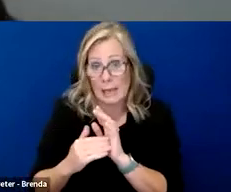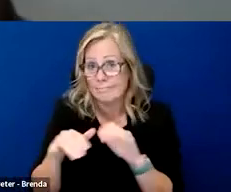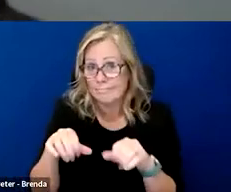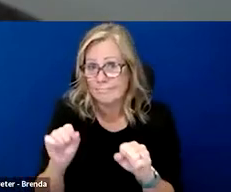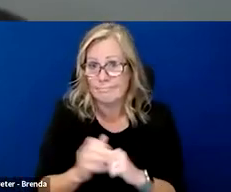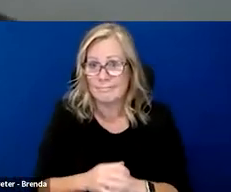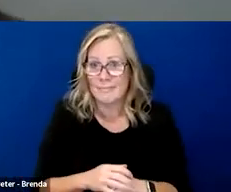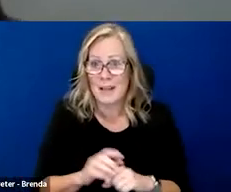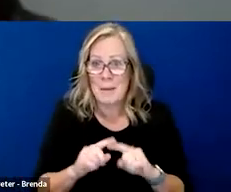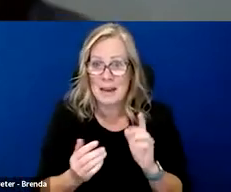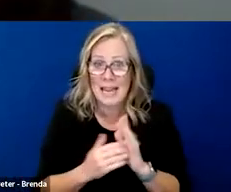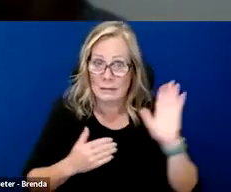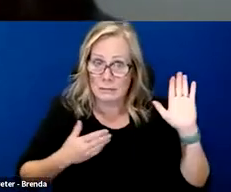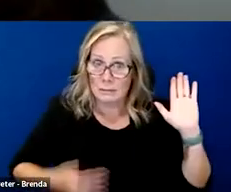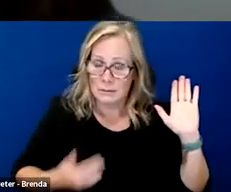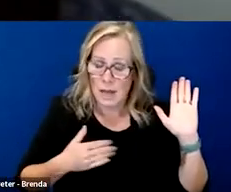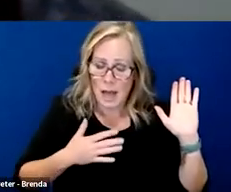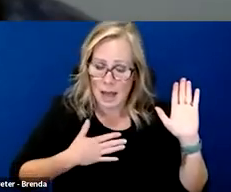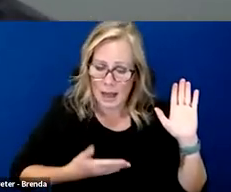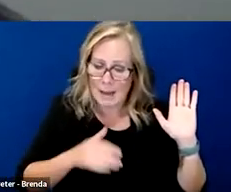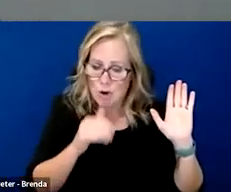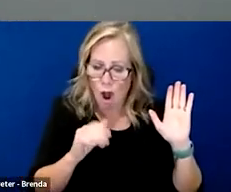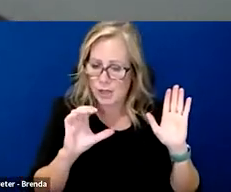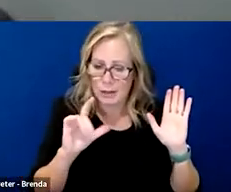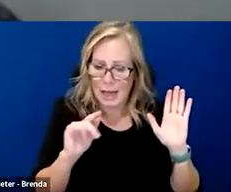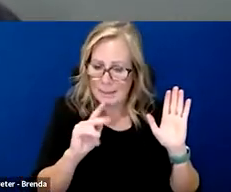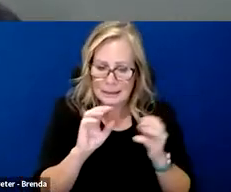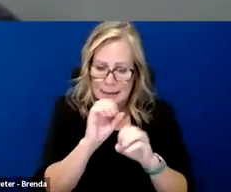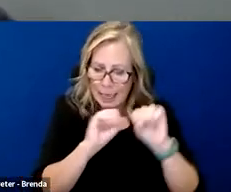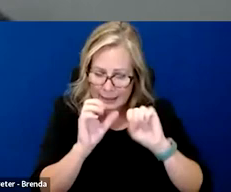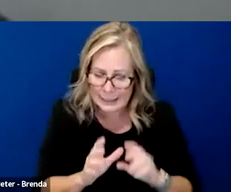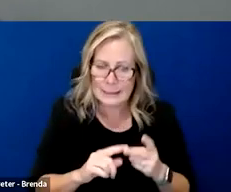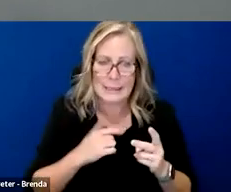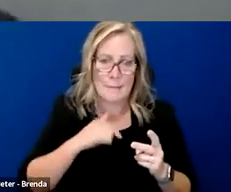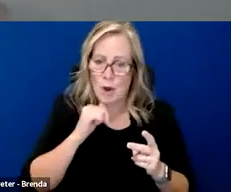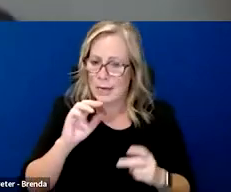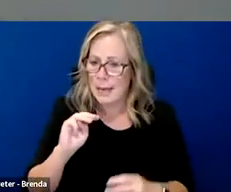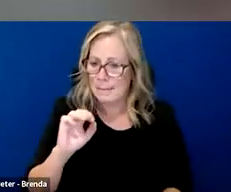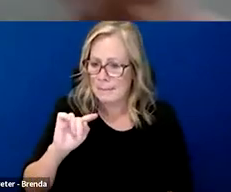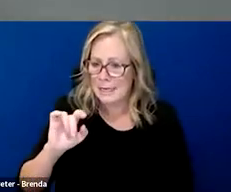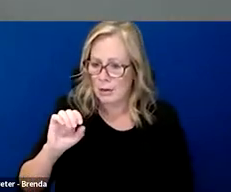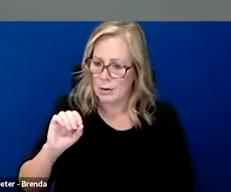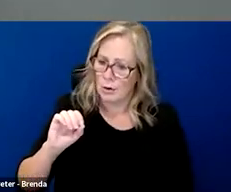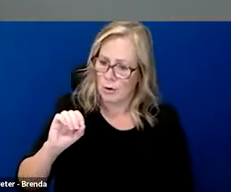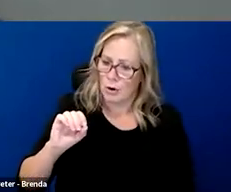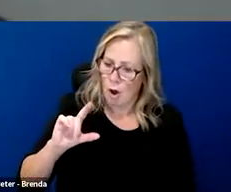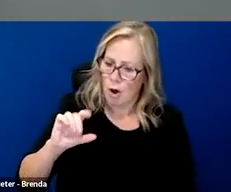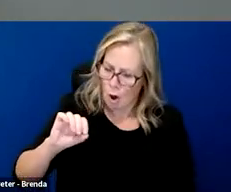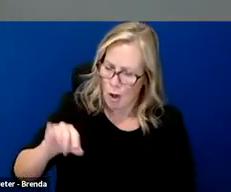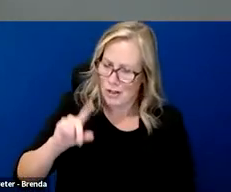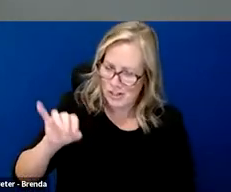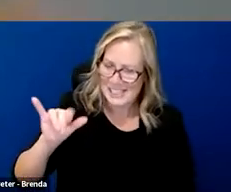a meteorologist or climate scientist. As an emergency preparedness specialist, I'm a bit of a generalist,